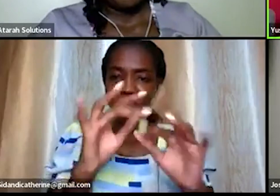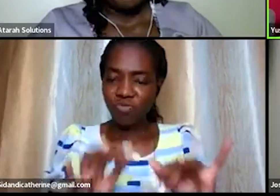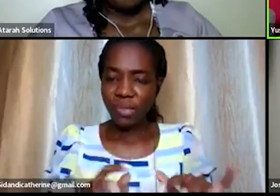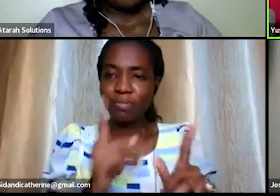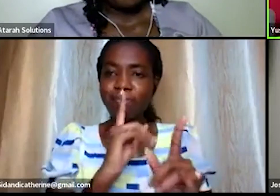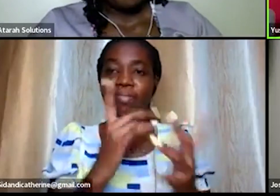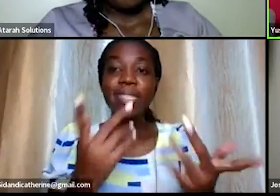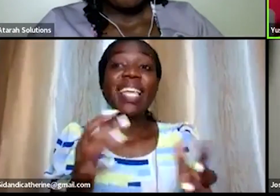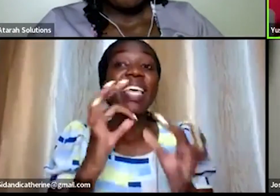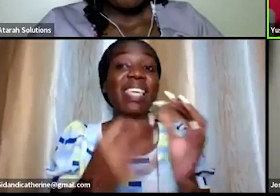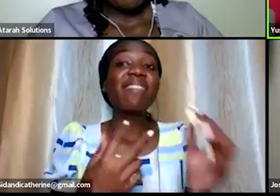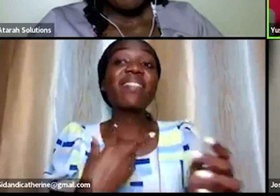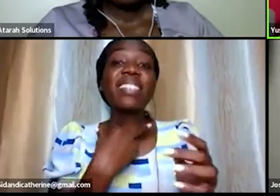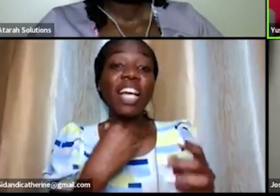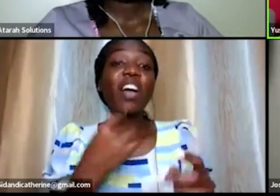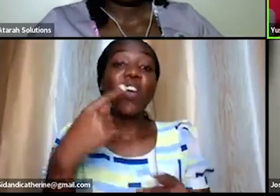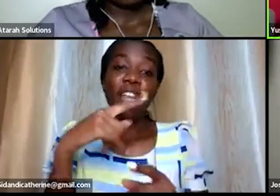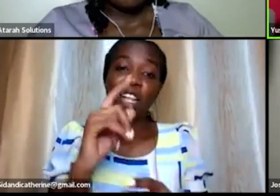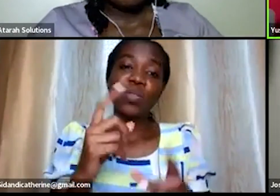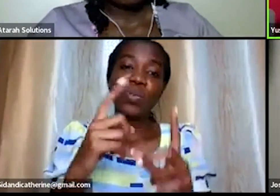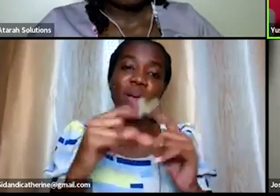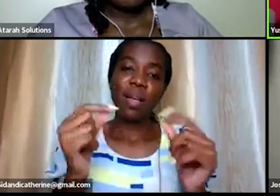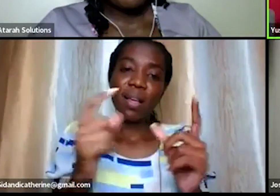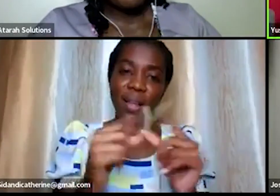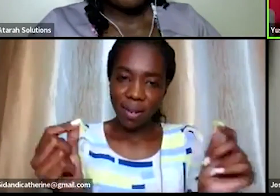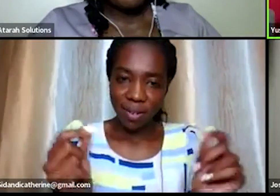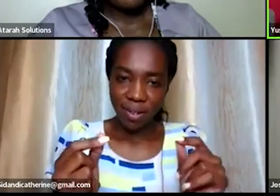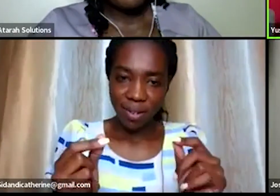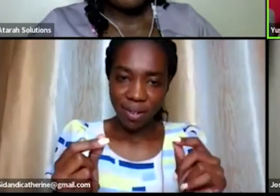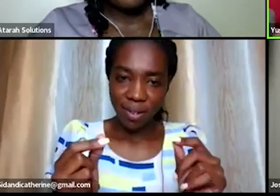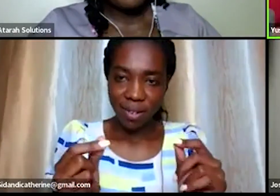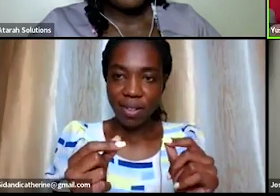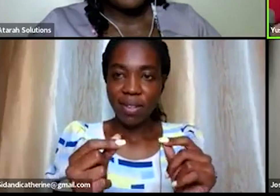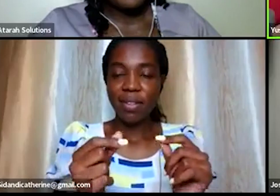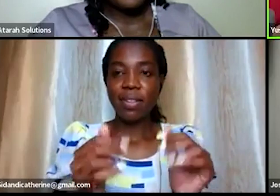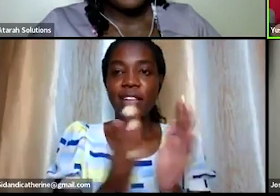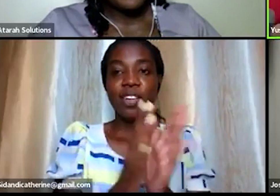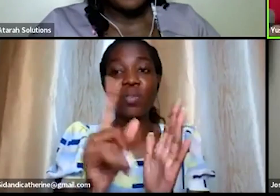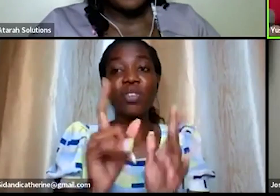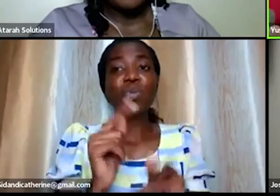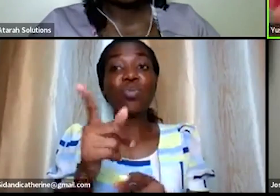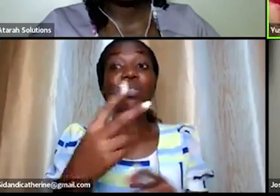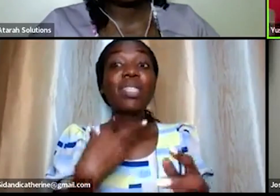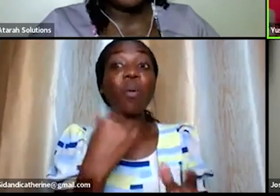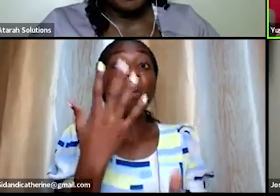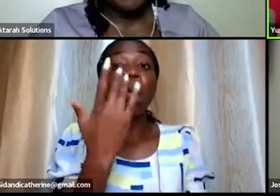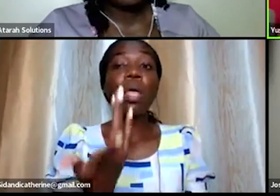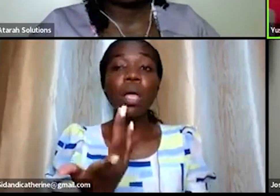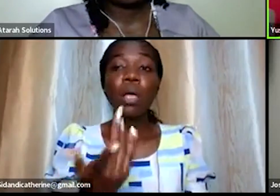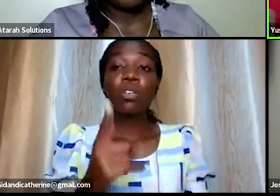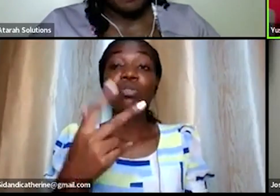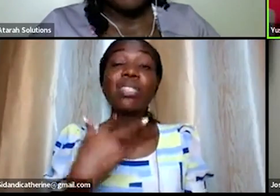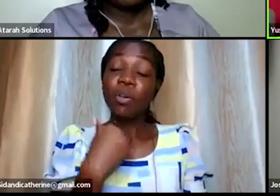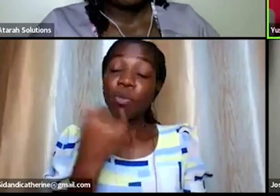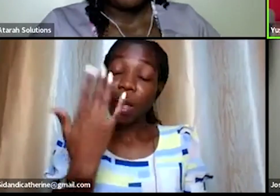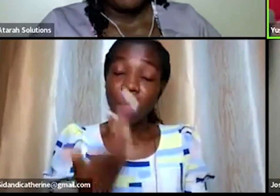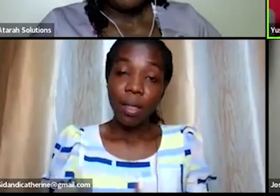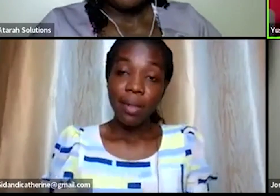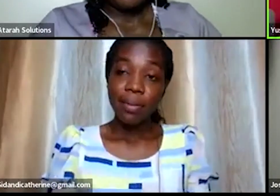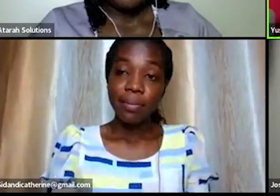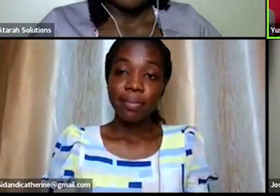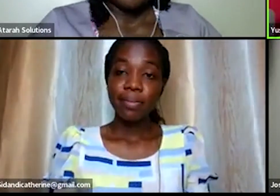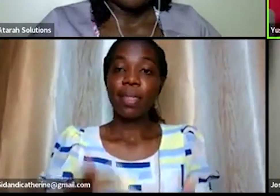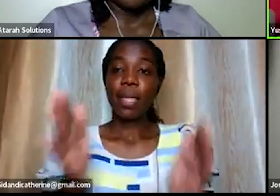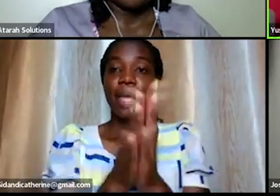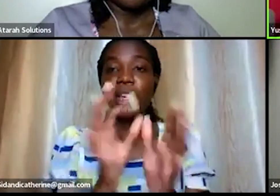that stuck is the correct word. The first question you should ask yourself, why are you stuck? I mean, why are you stuck? And if you're to